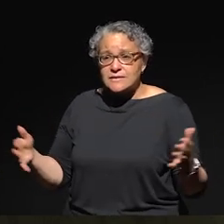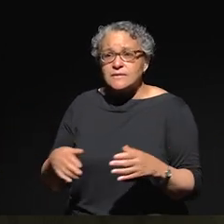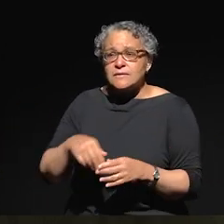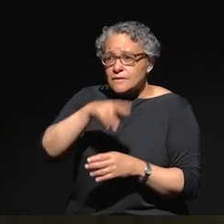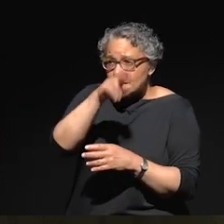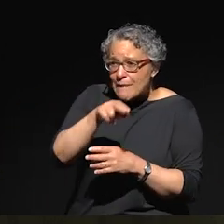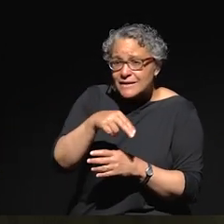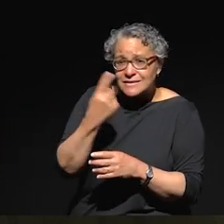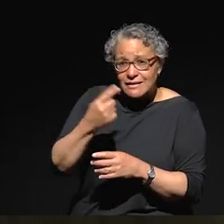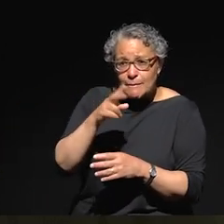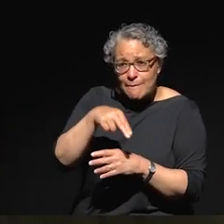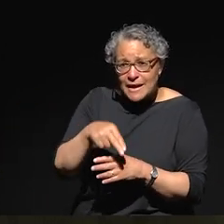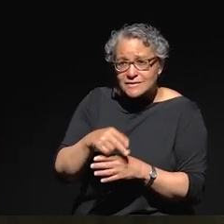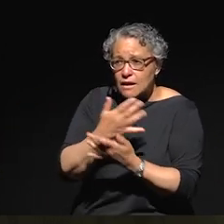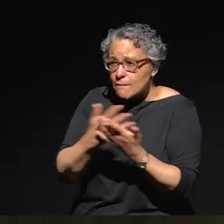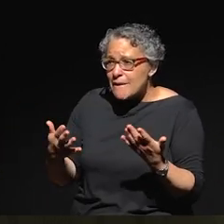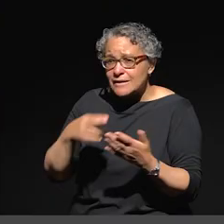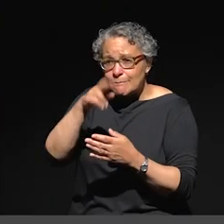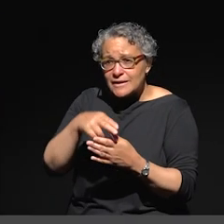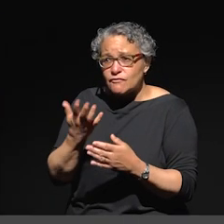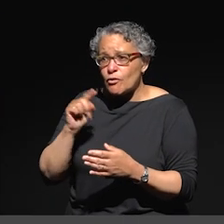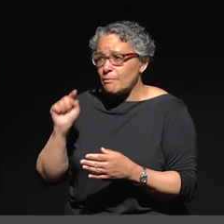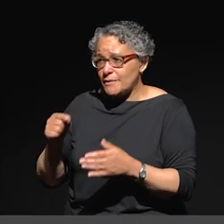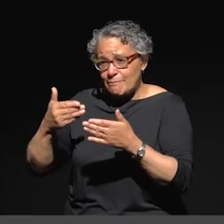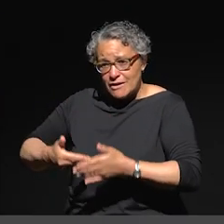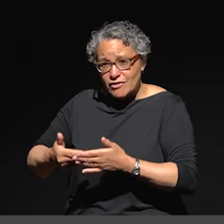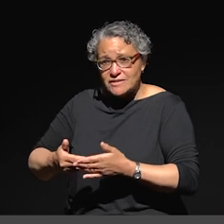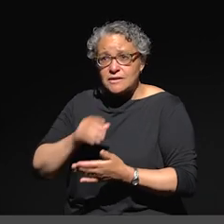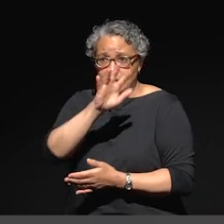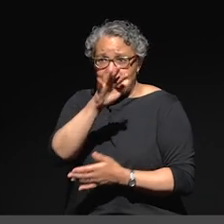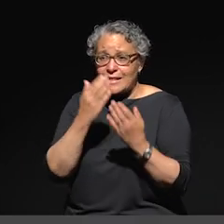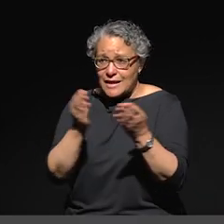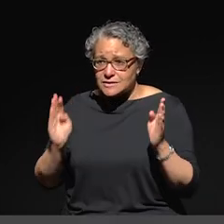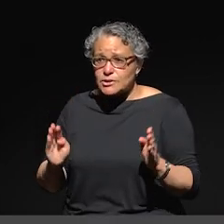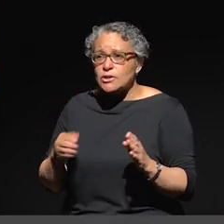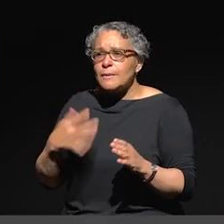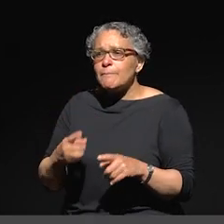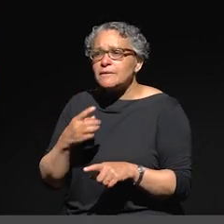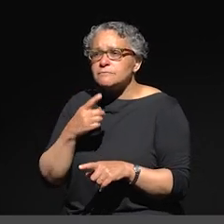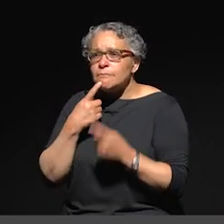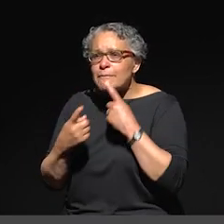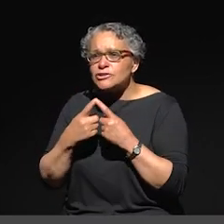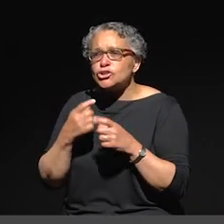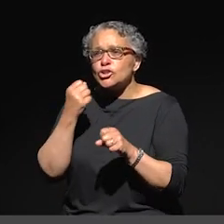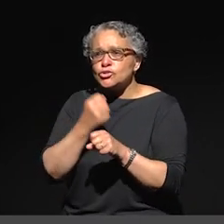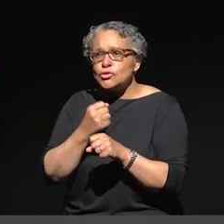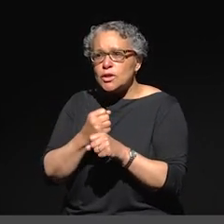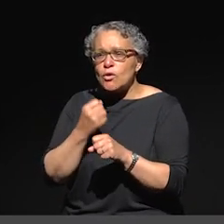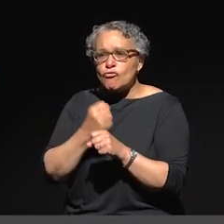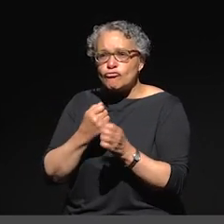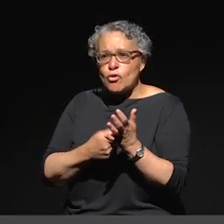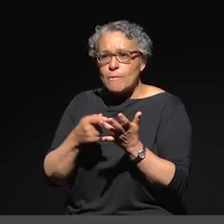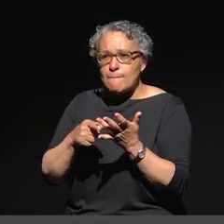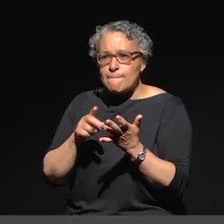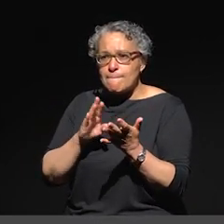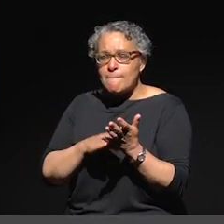several paintings from this period in the exhibition. I mentioned Giulio Romano before. He was only one of a group of painters, a large group of